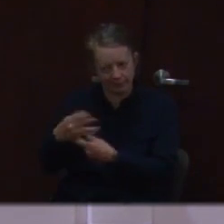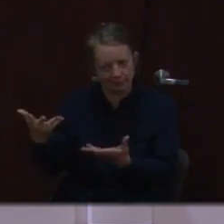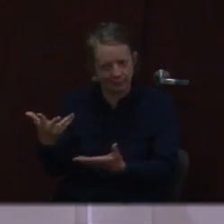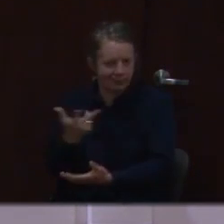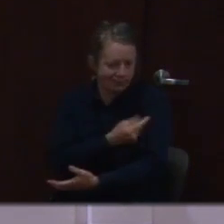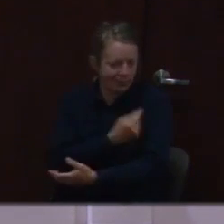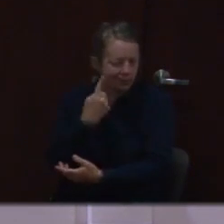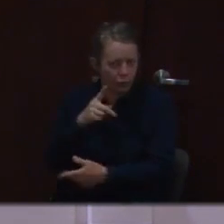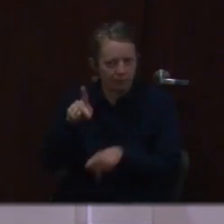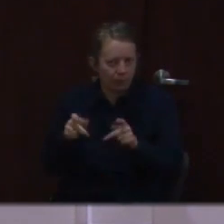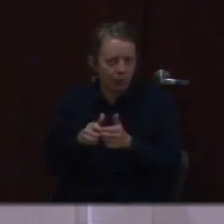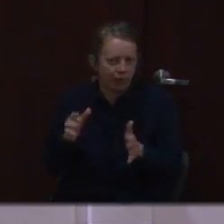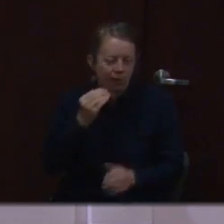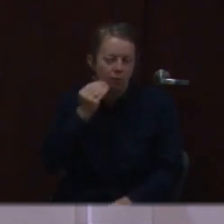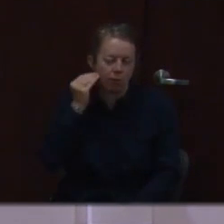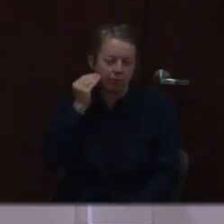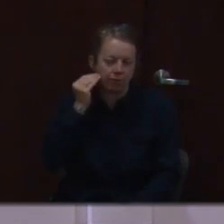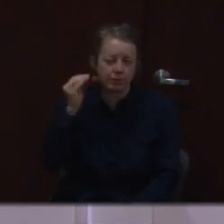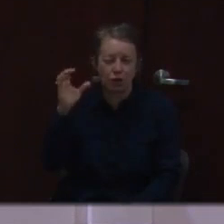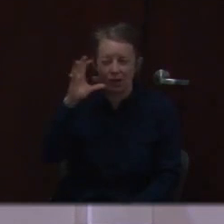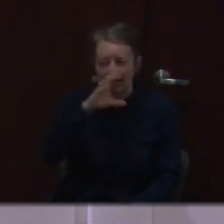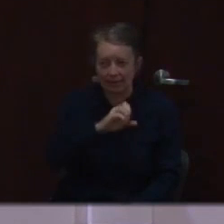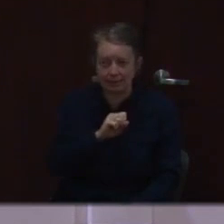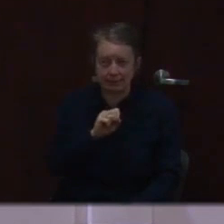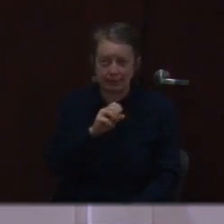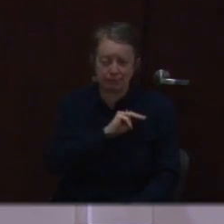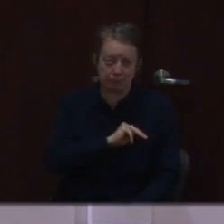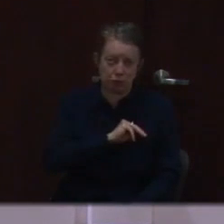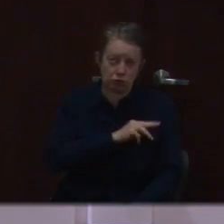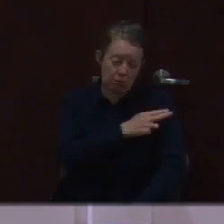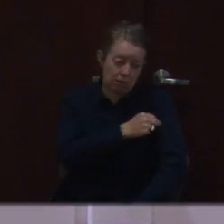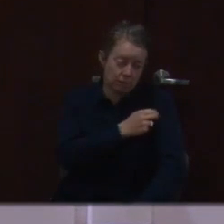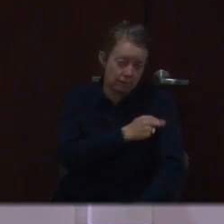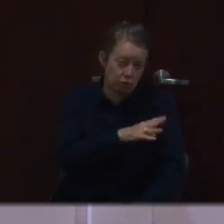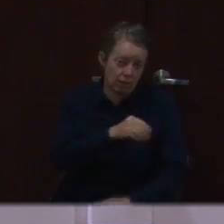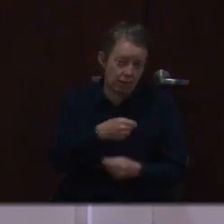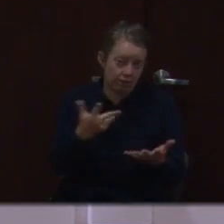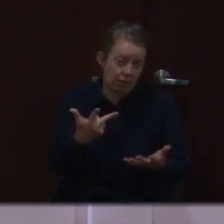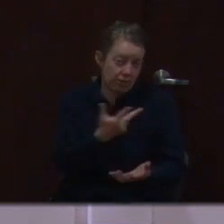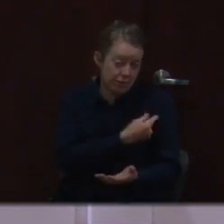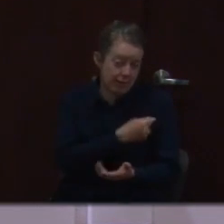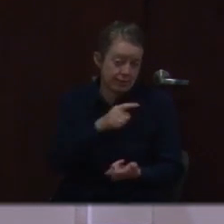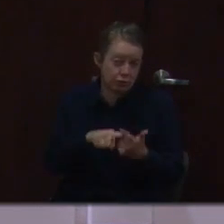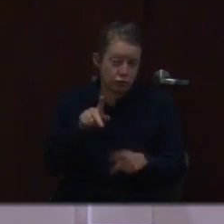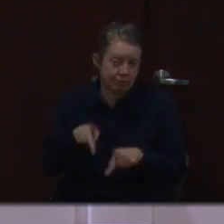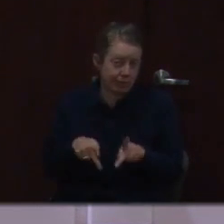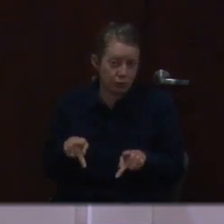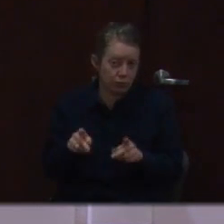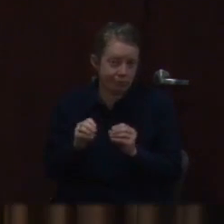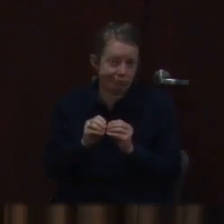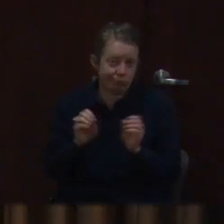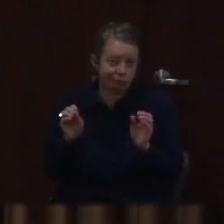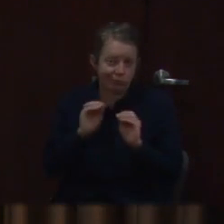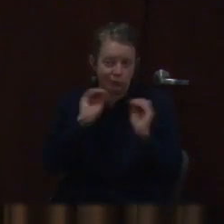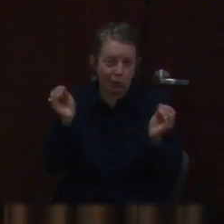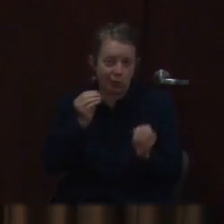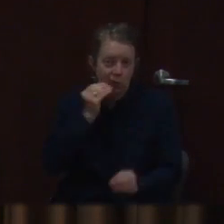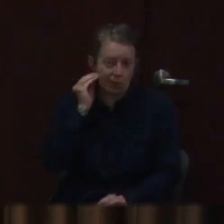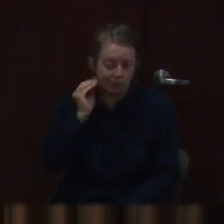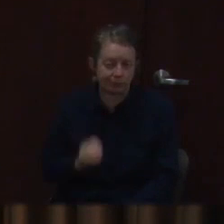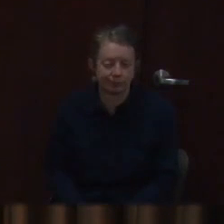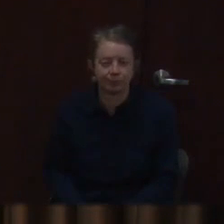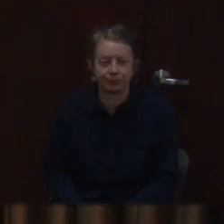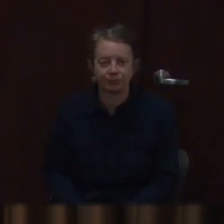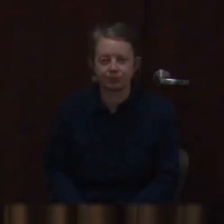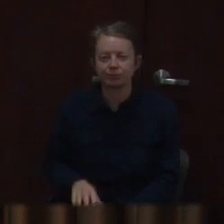so I guess my question is around Mission Hospital and vaccinating our homeless population. Yes, so